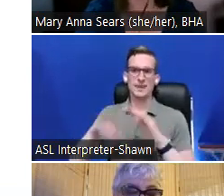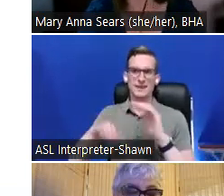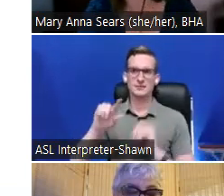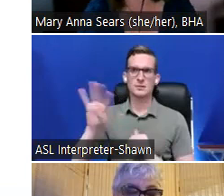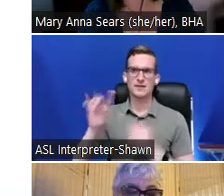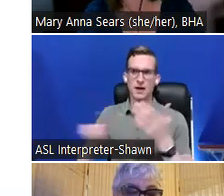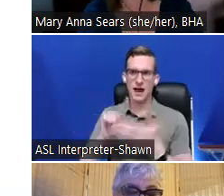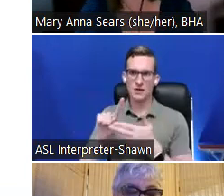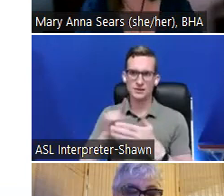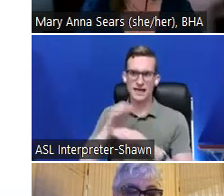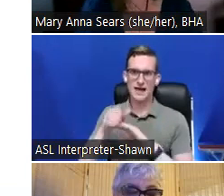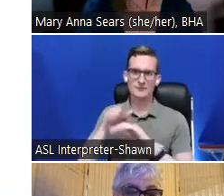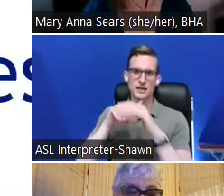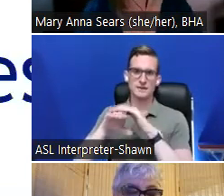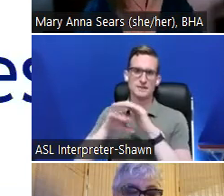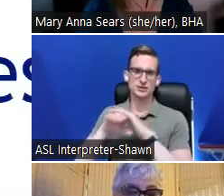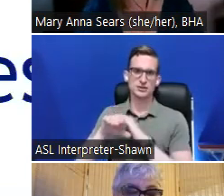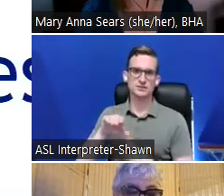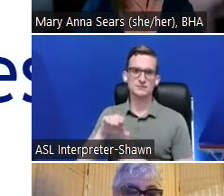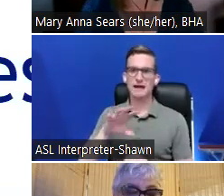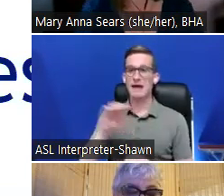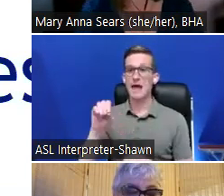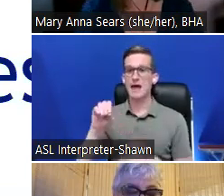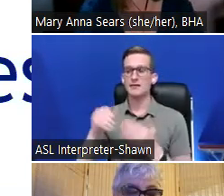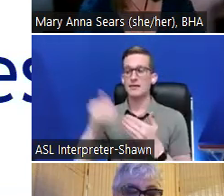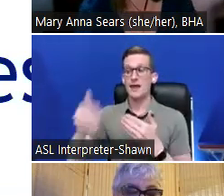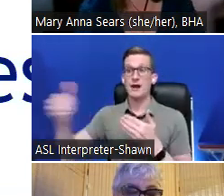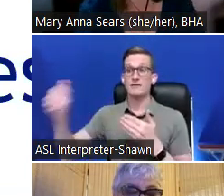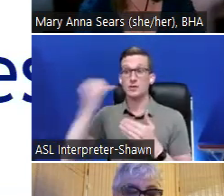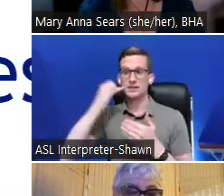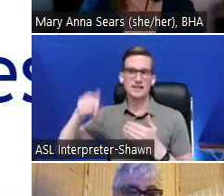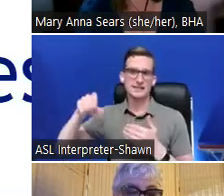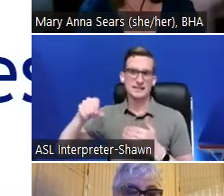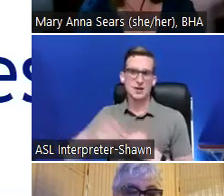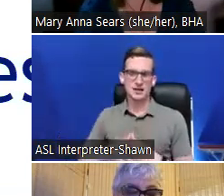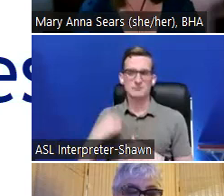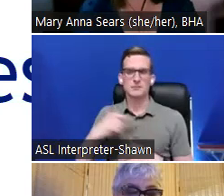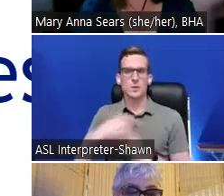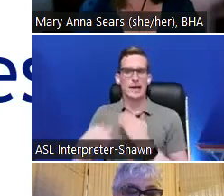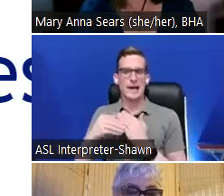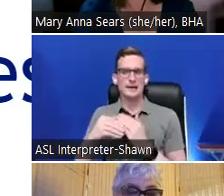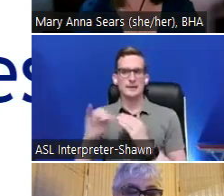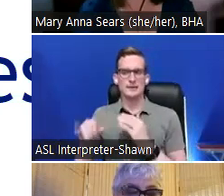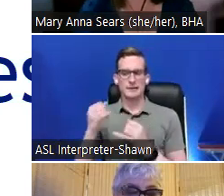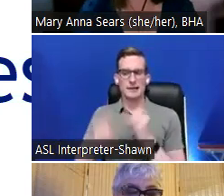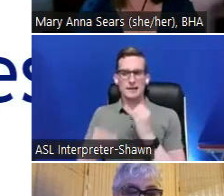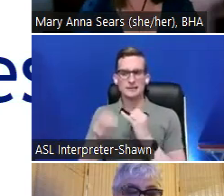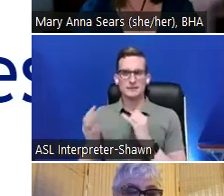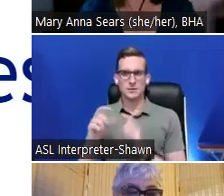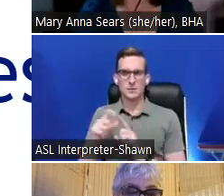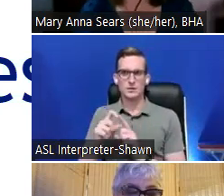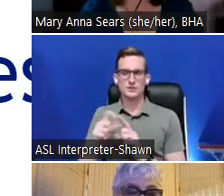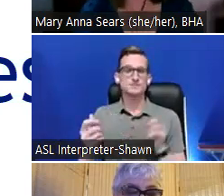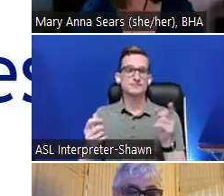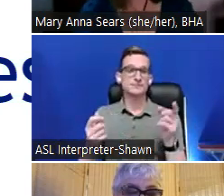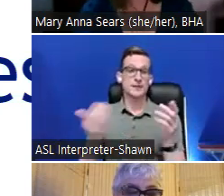thereafter as necessary subpoint. Next slide, please. Again, skipping most of the stuff